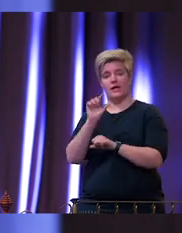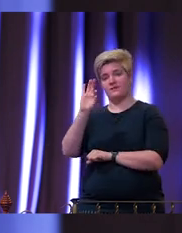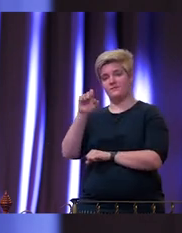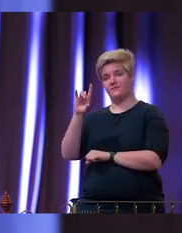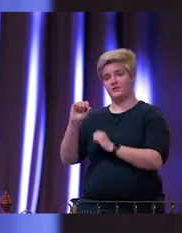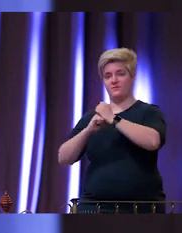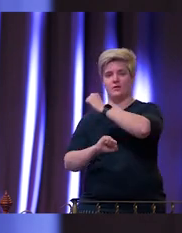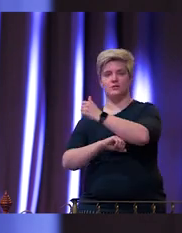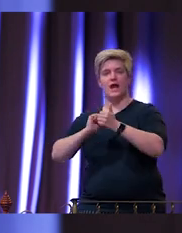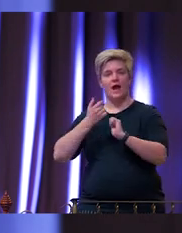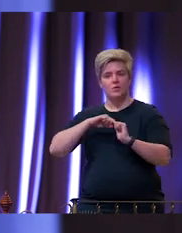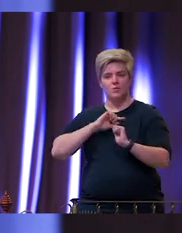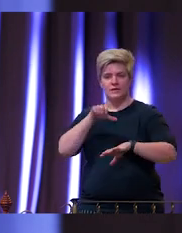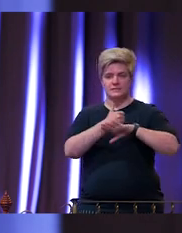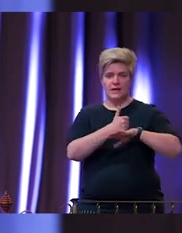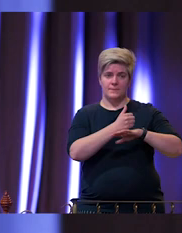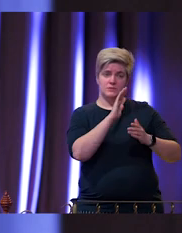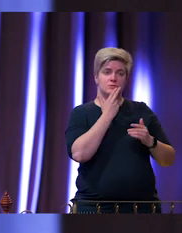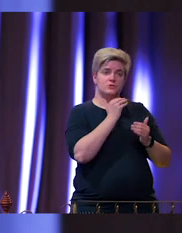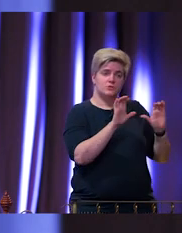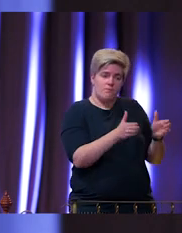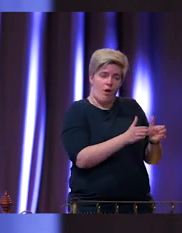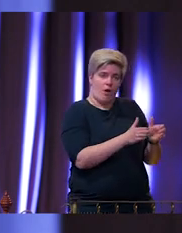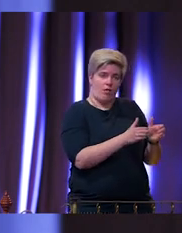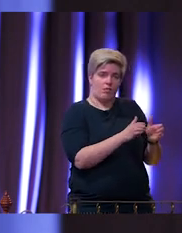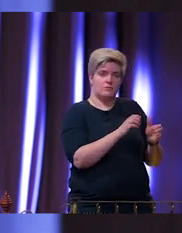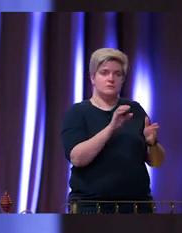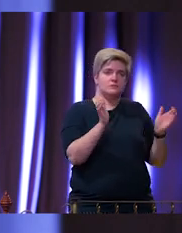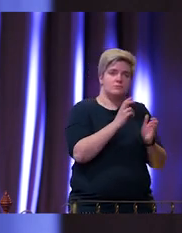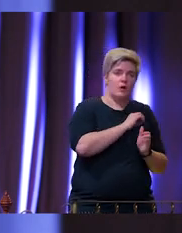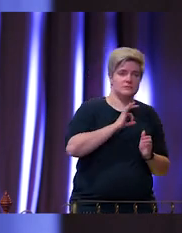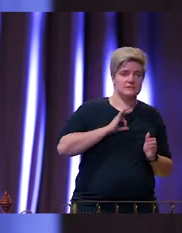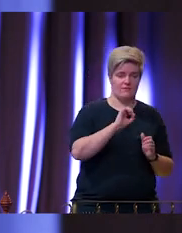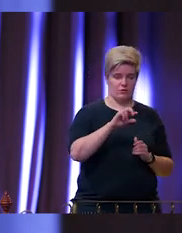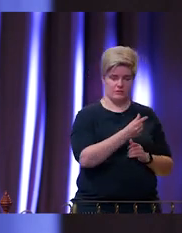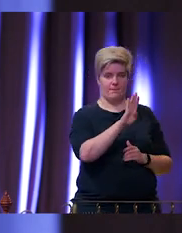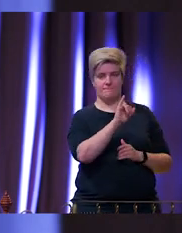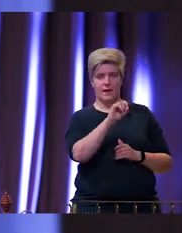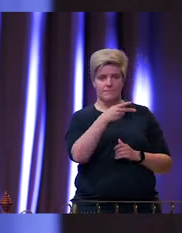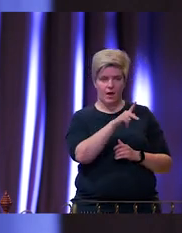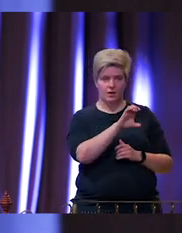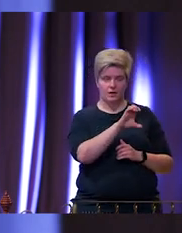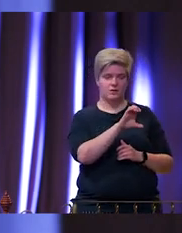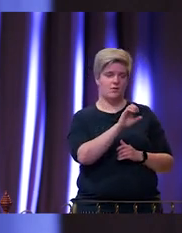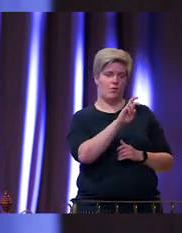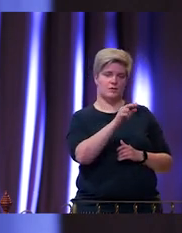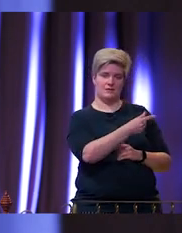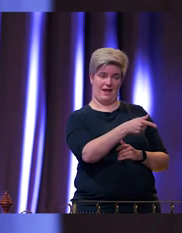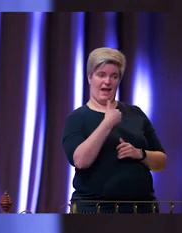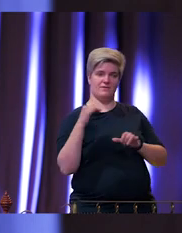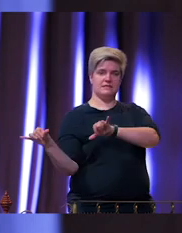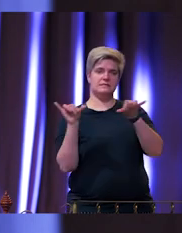position also small organizations, lower staffed organizations, BIPOC organizations to be able to have the same type